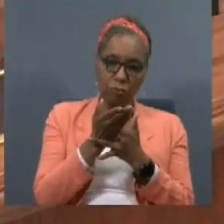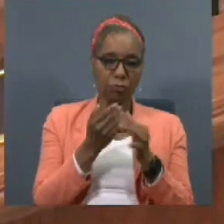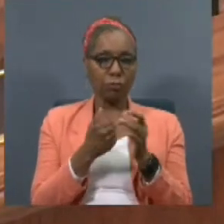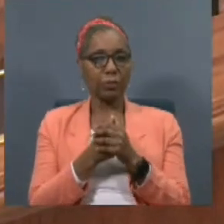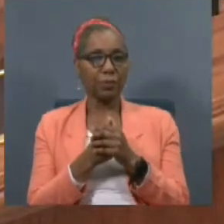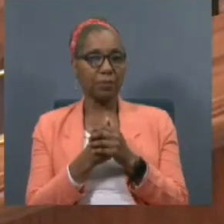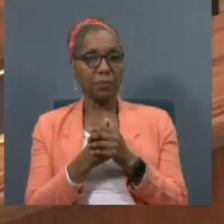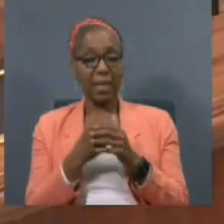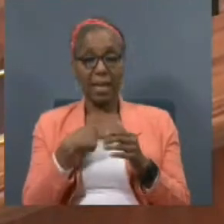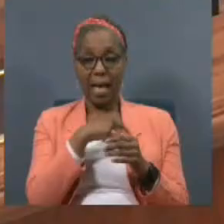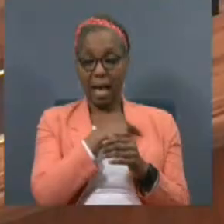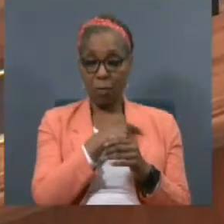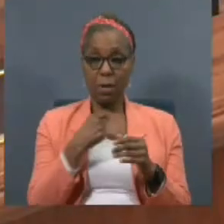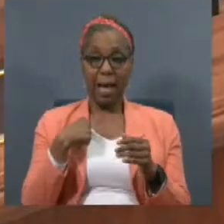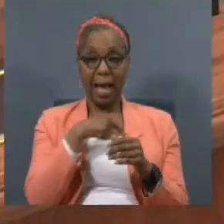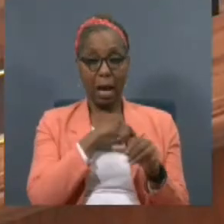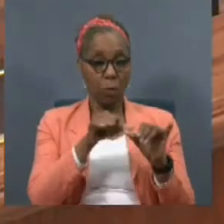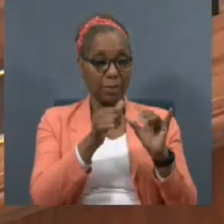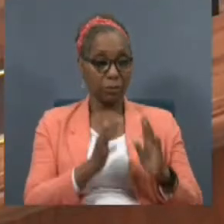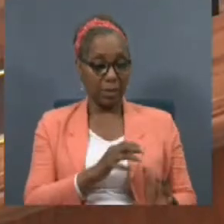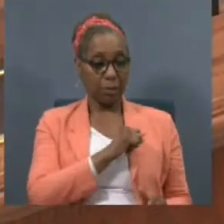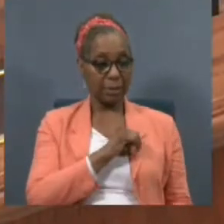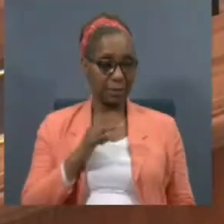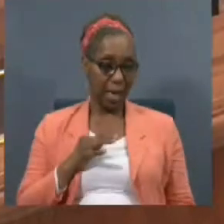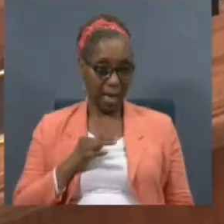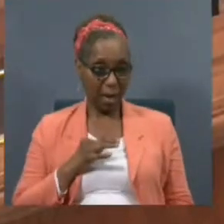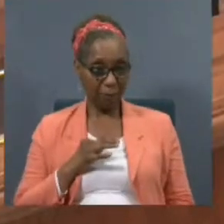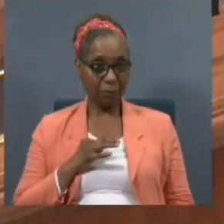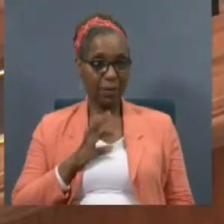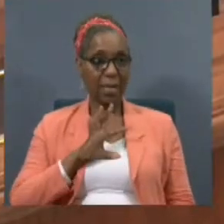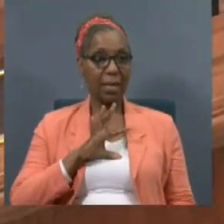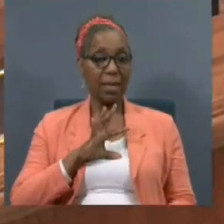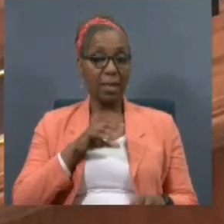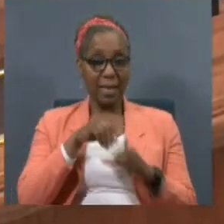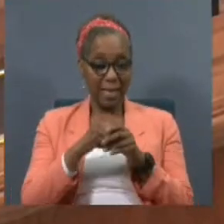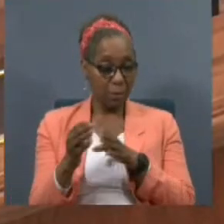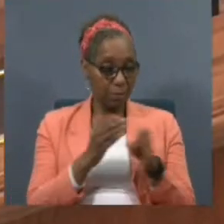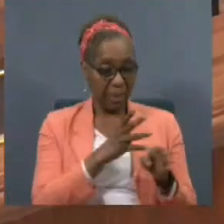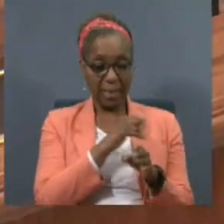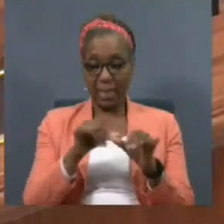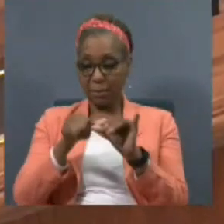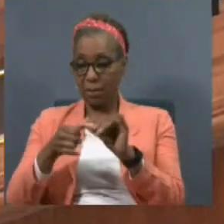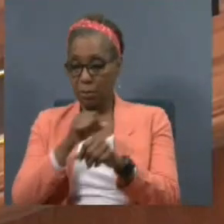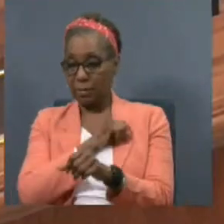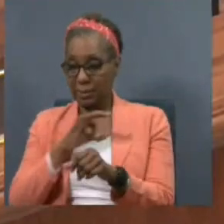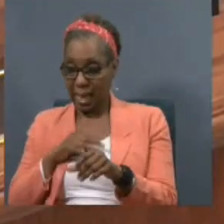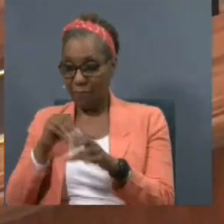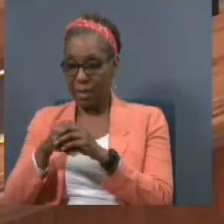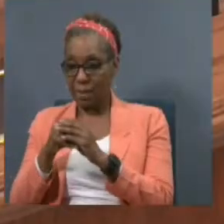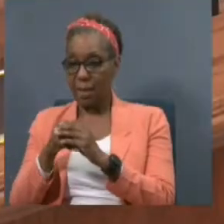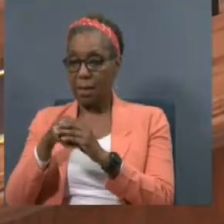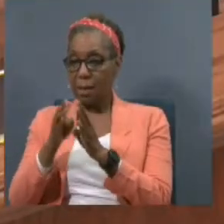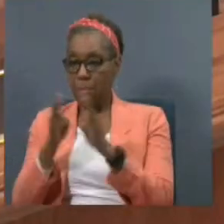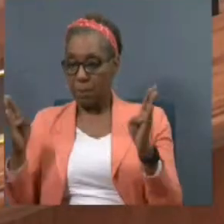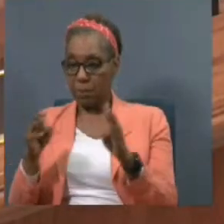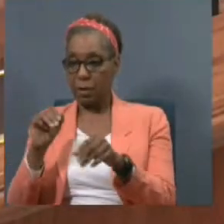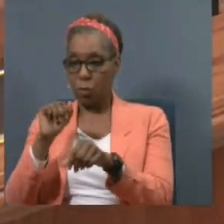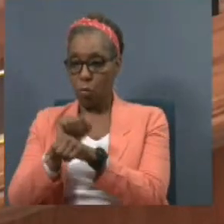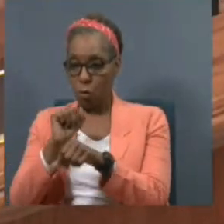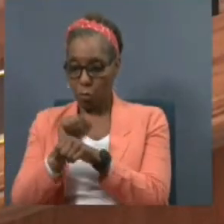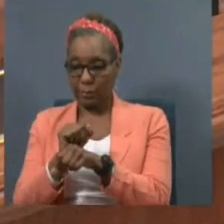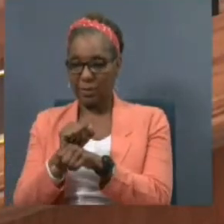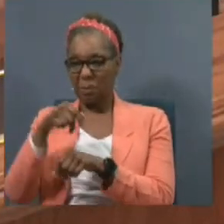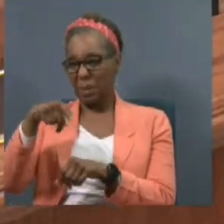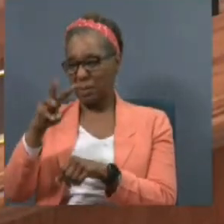and our engineering staff in planning and the engineering staff in Public Works